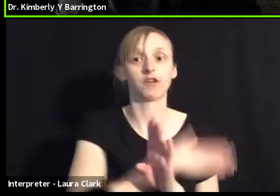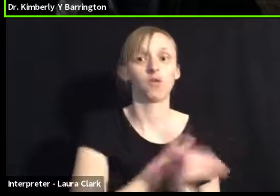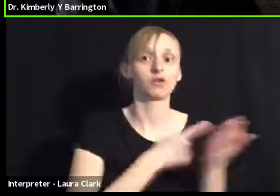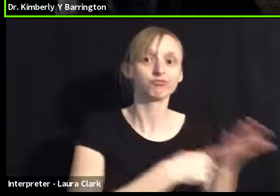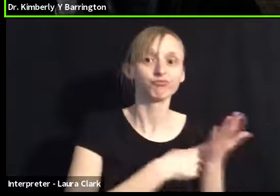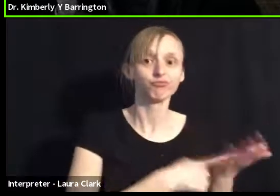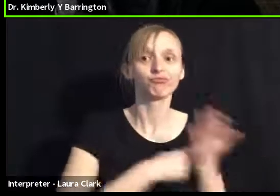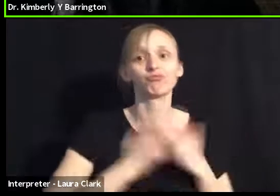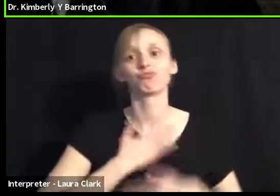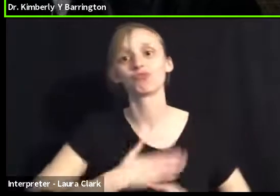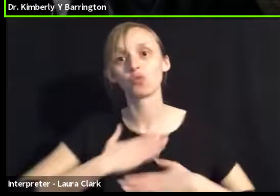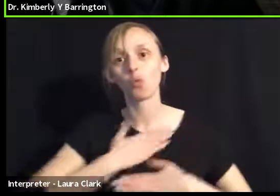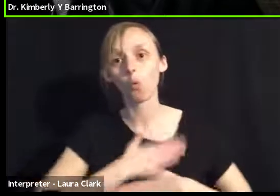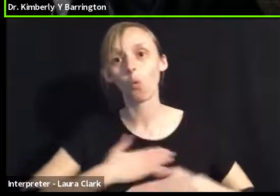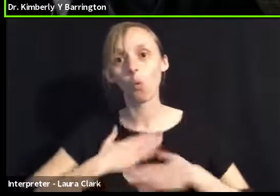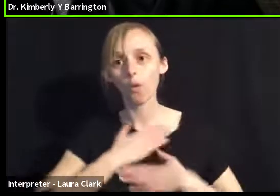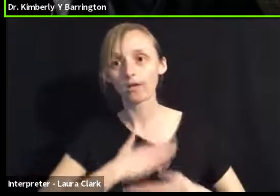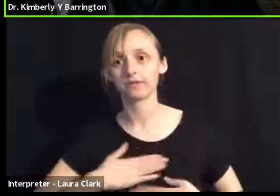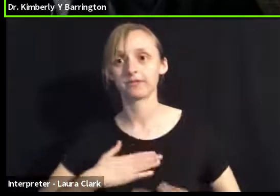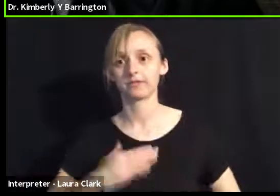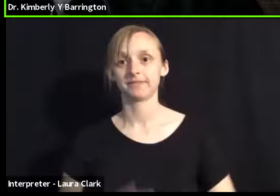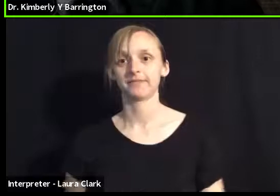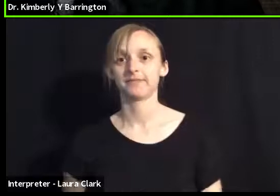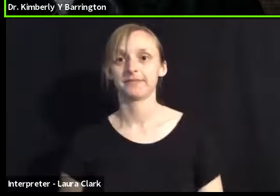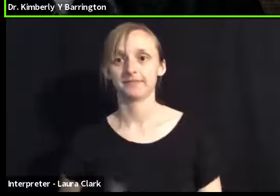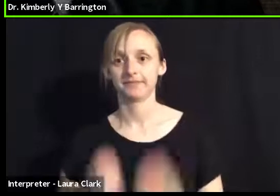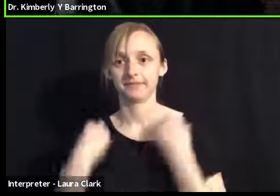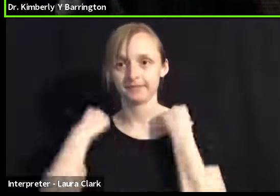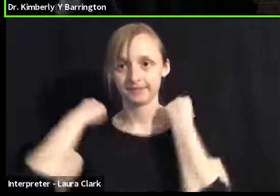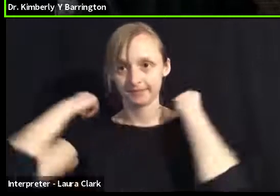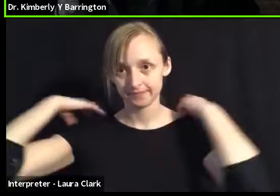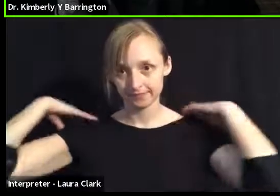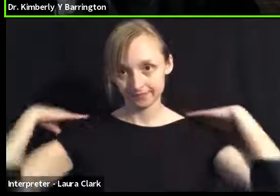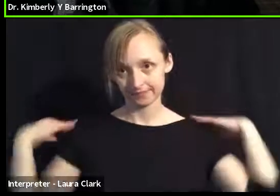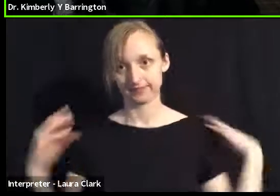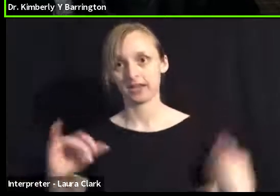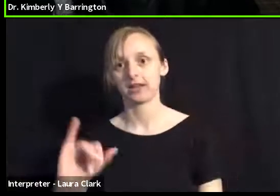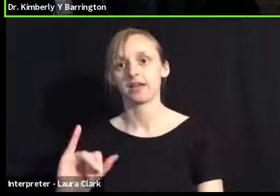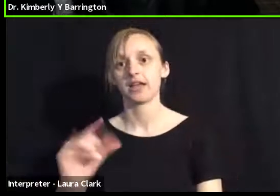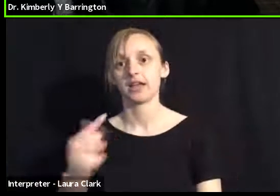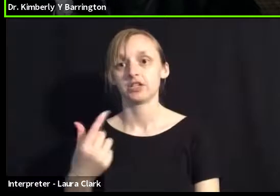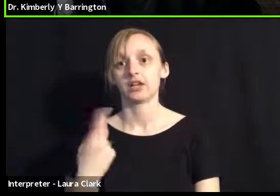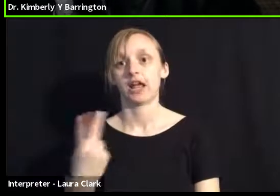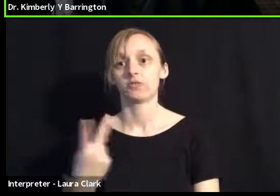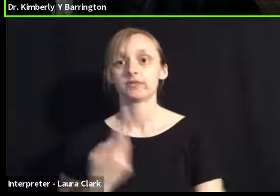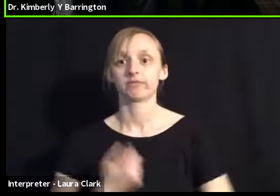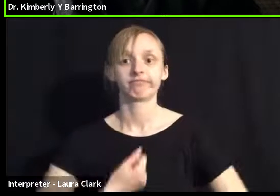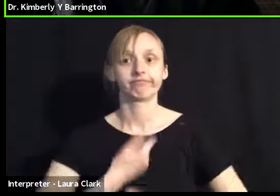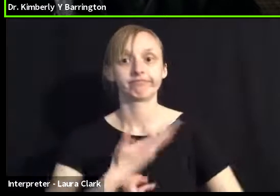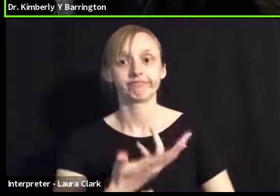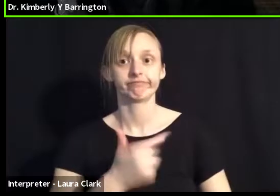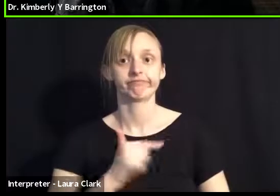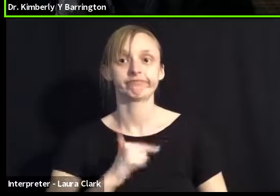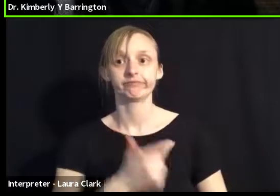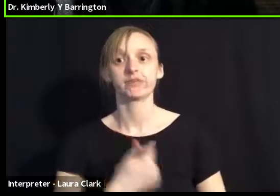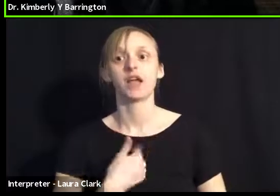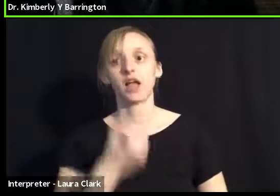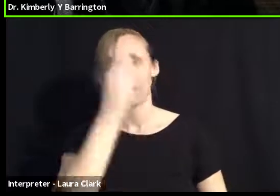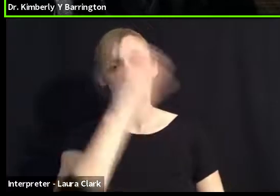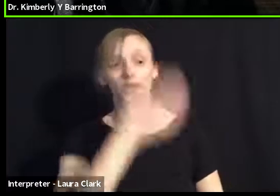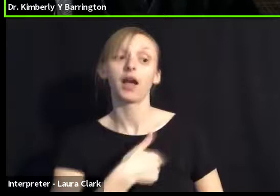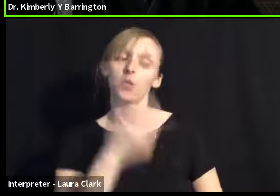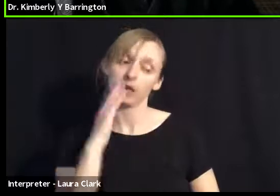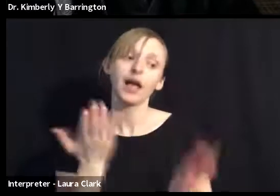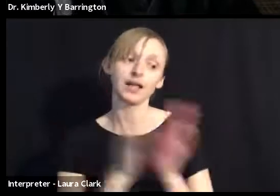And as Iesha and I were sharing, I told her I was going to ask this question.